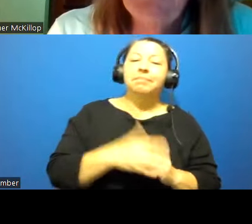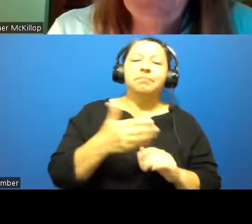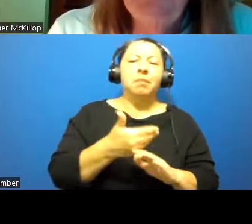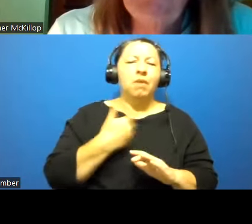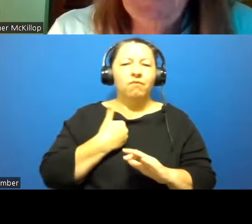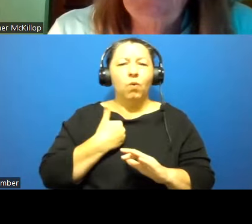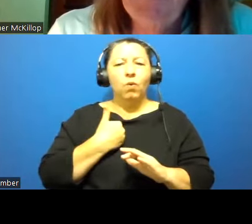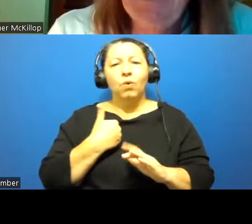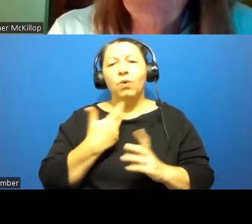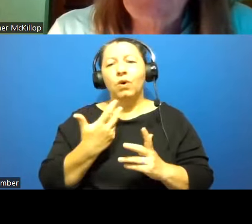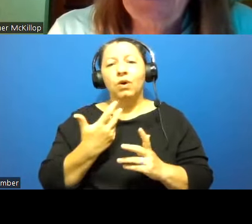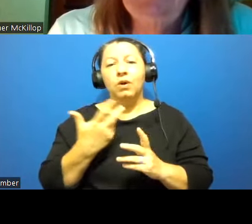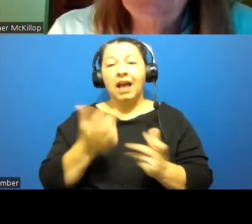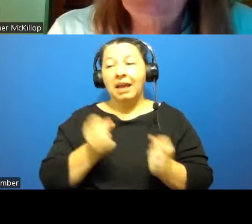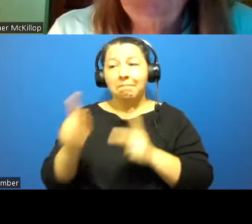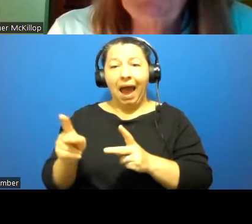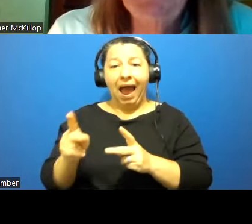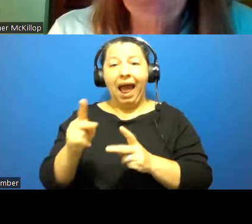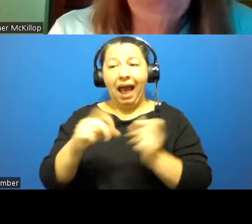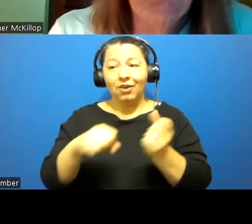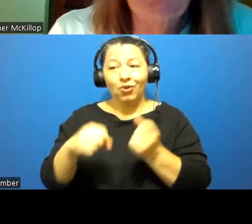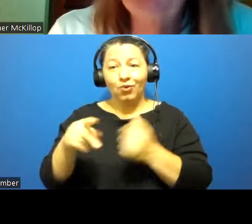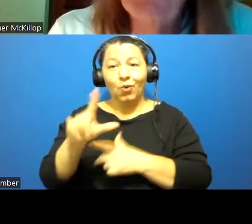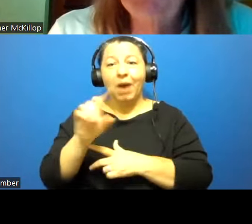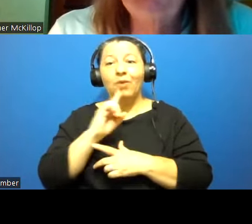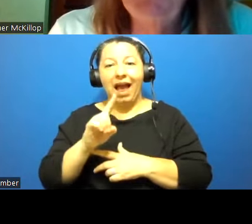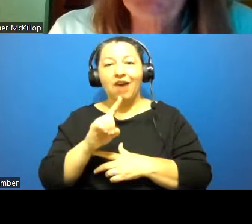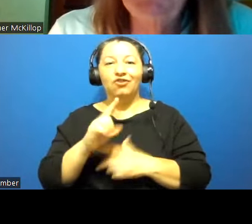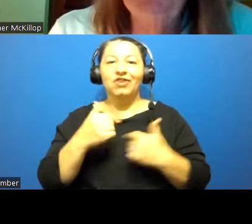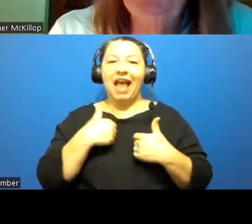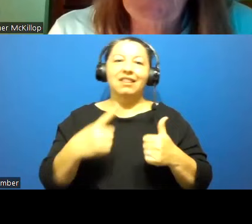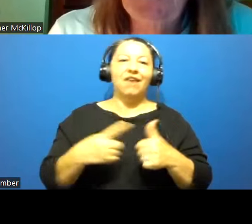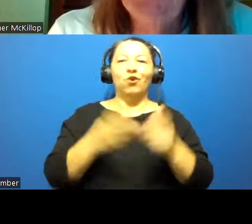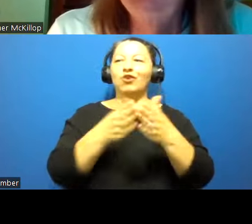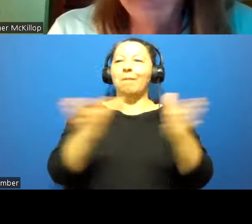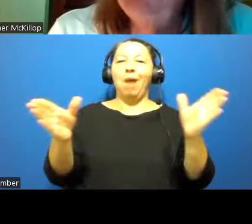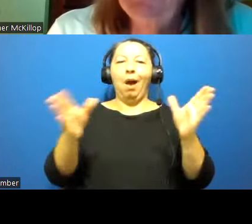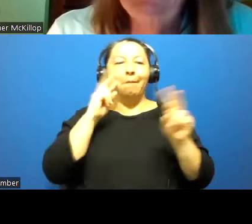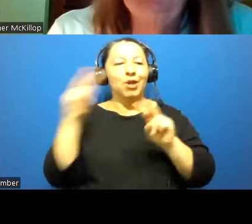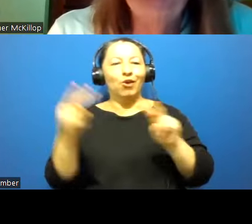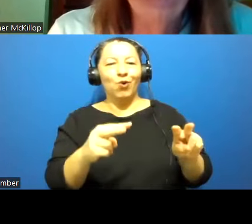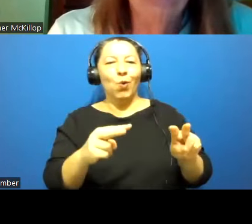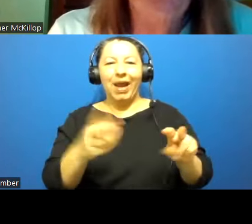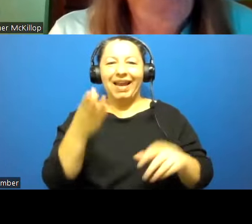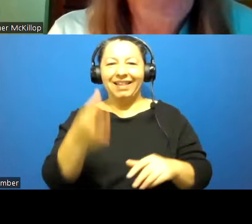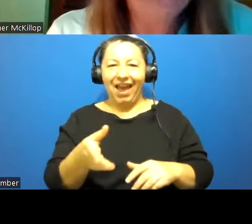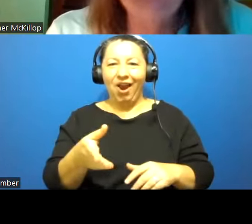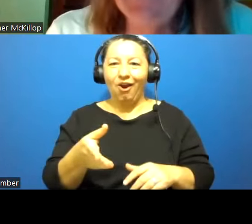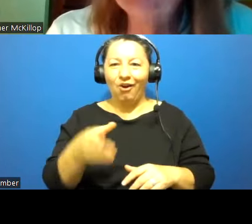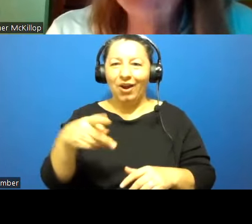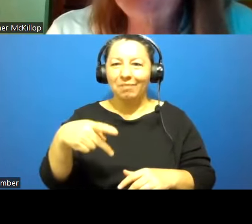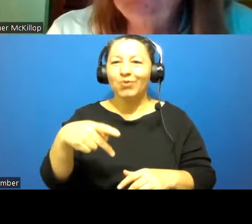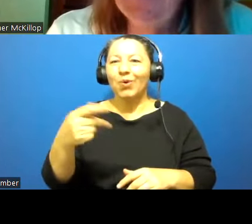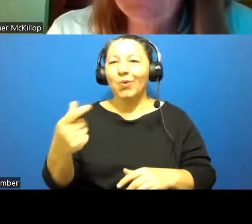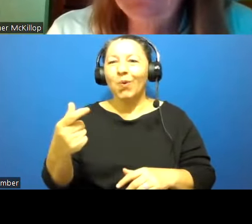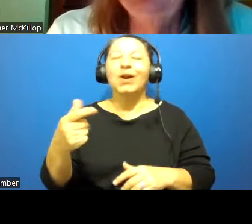gave the canoe paddle back, we had a viewing, the first public viewing in Punta Gorda, and people had an opportunity to hold the